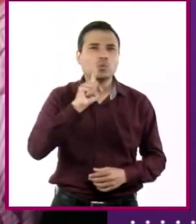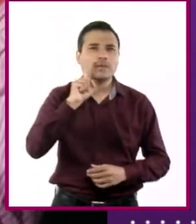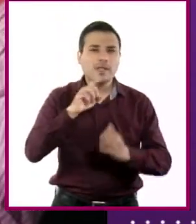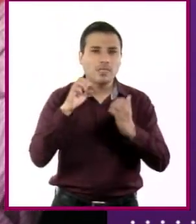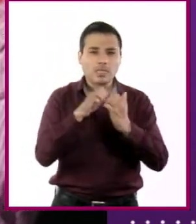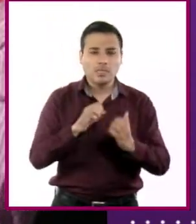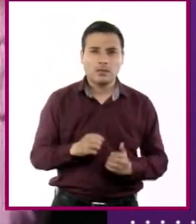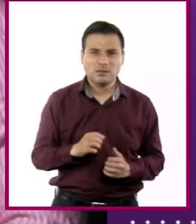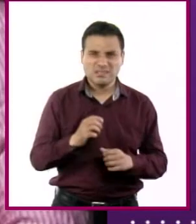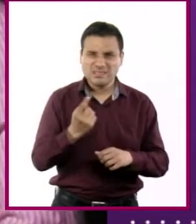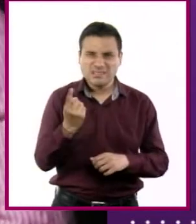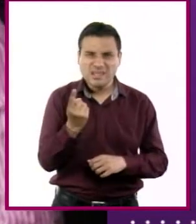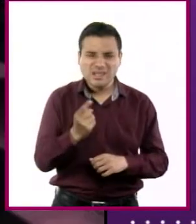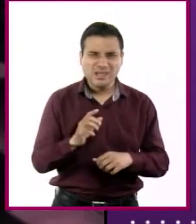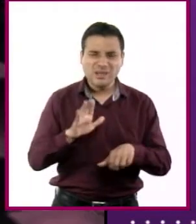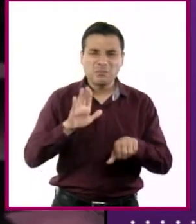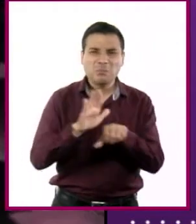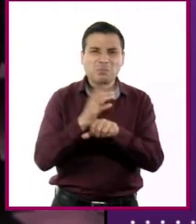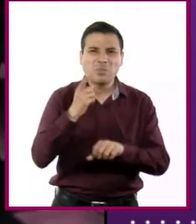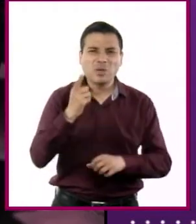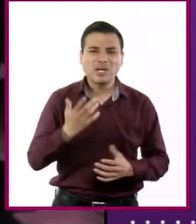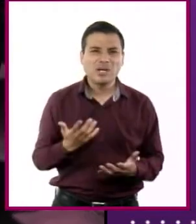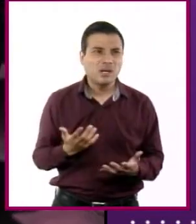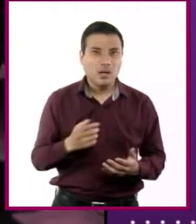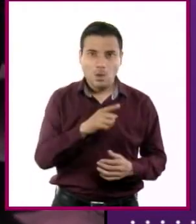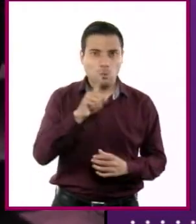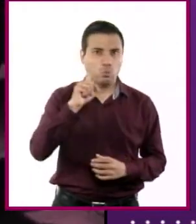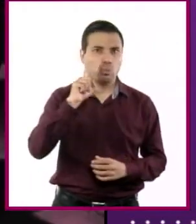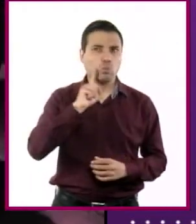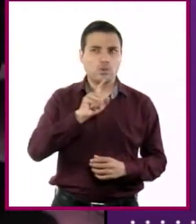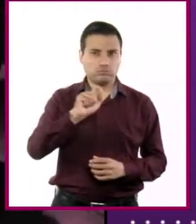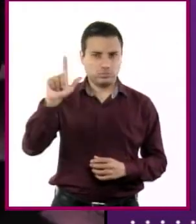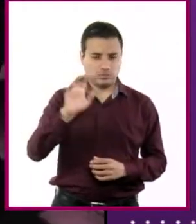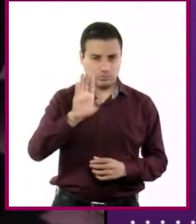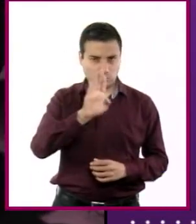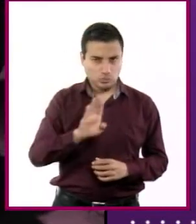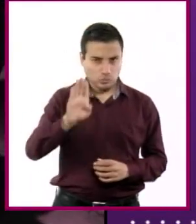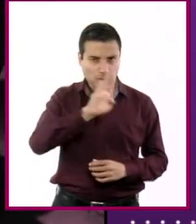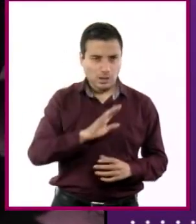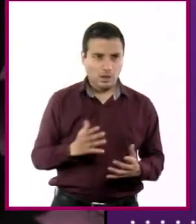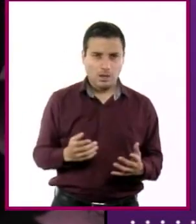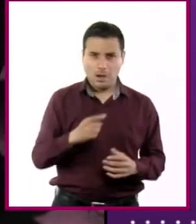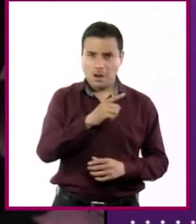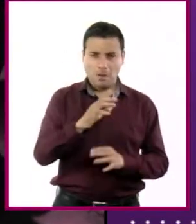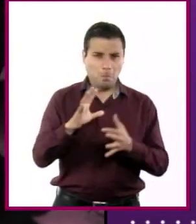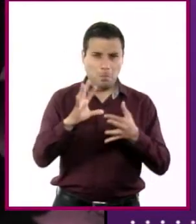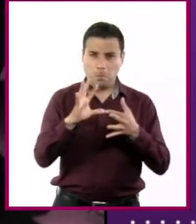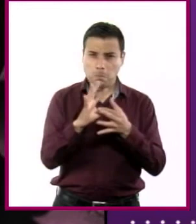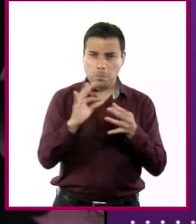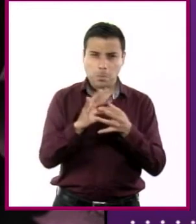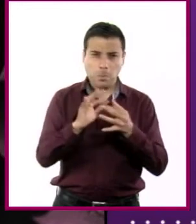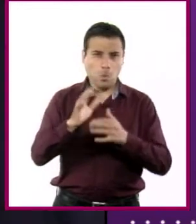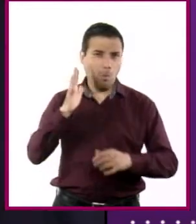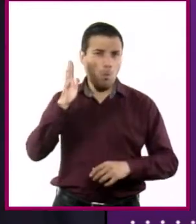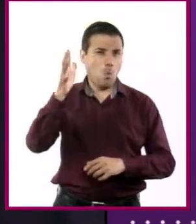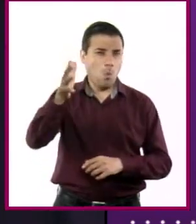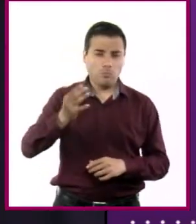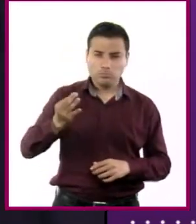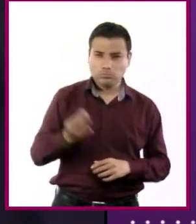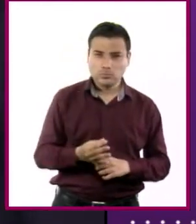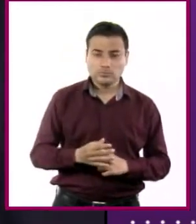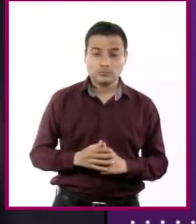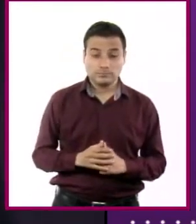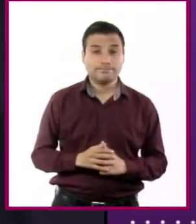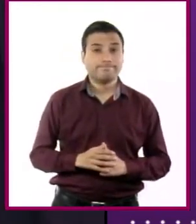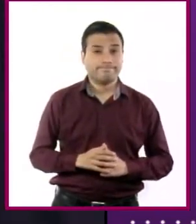trick? But why? This is the famous crystal clear. She sees everything in the future.